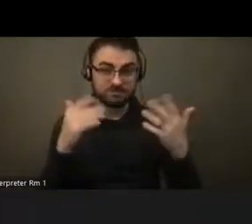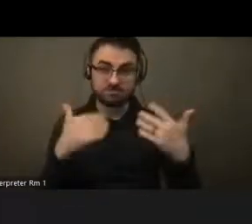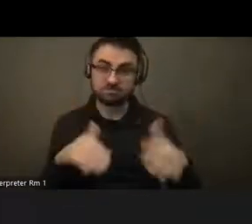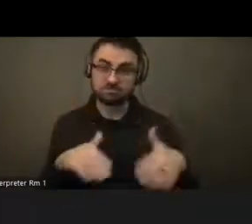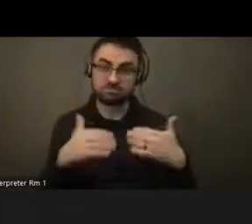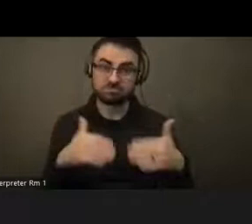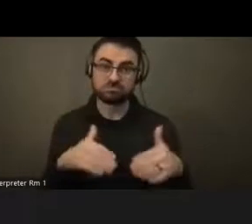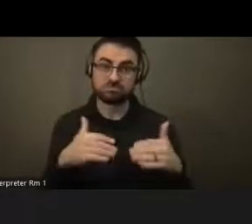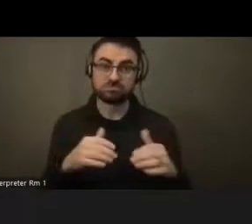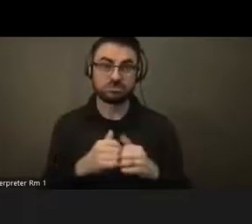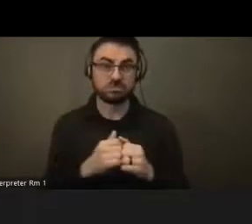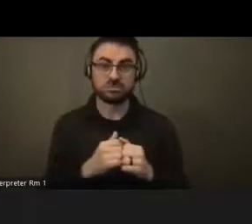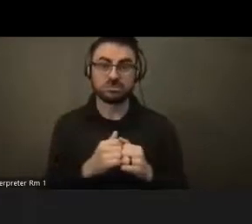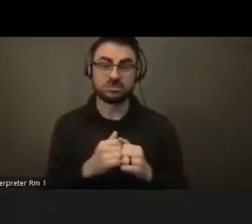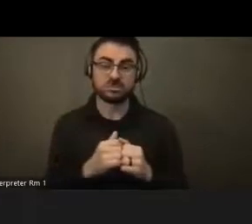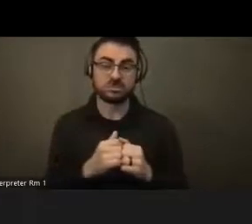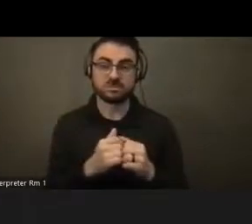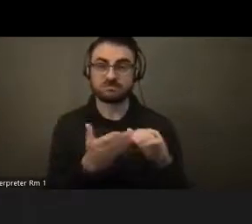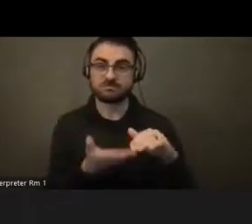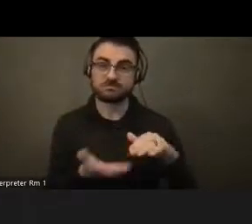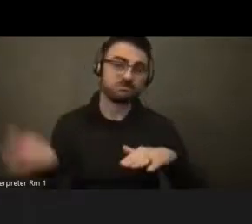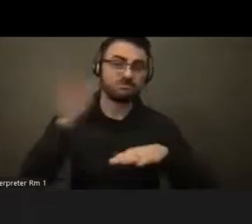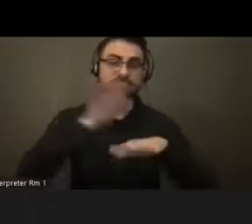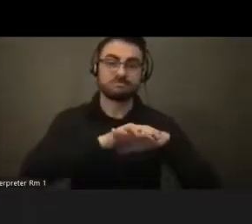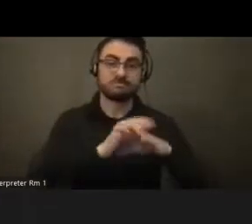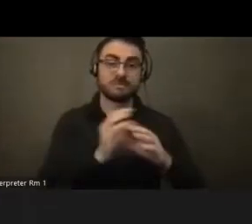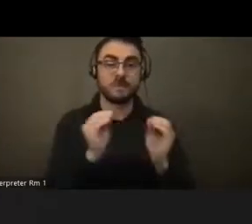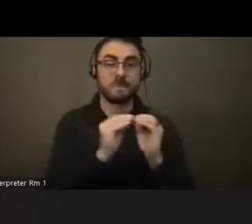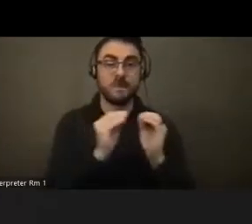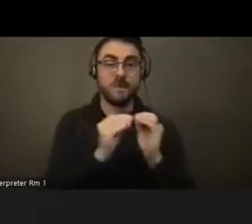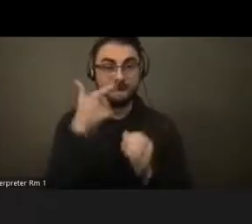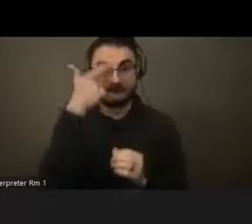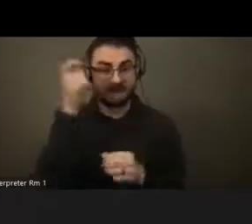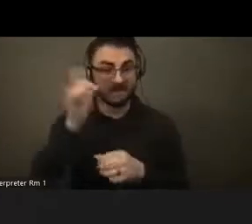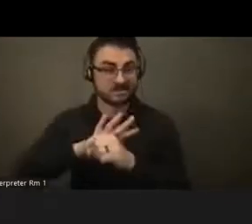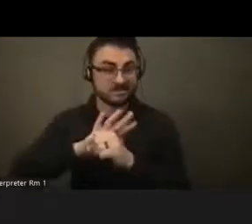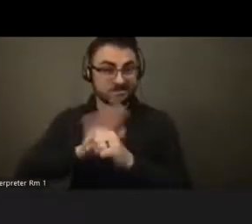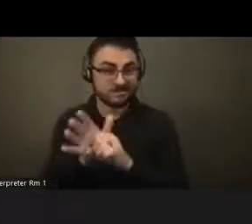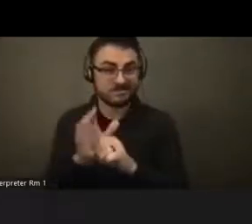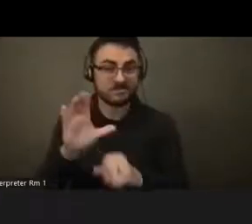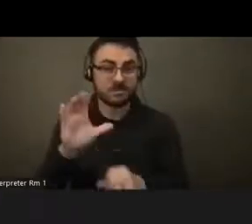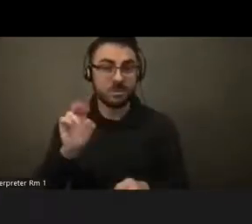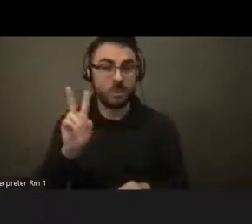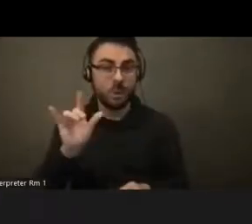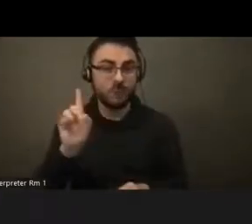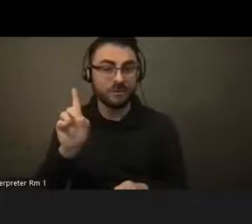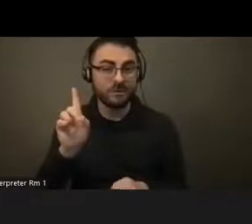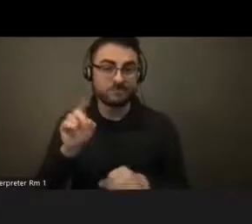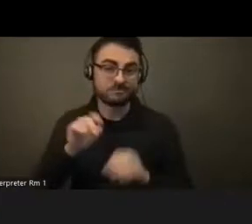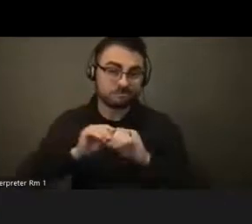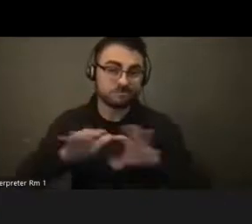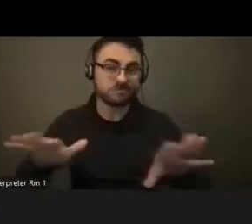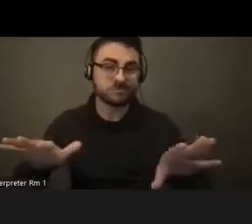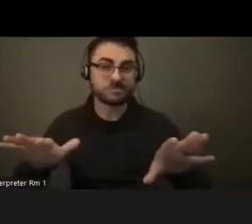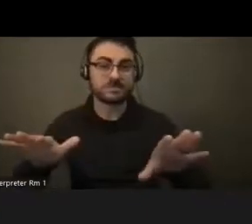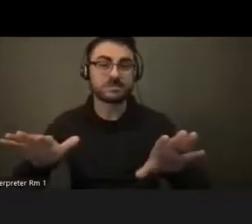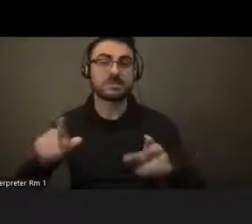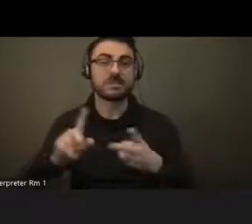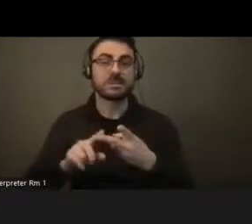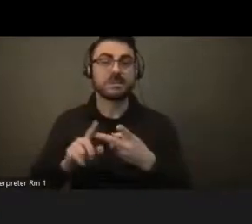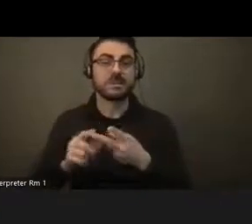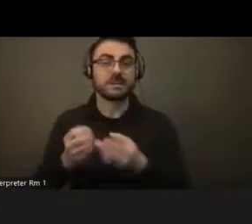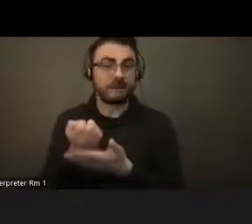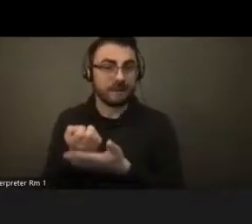exacerbated by the COVID pandemic and the economic impact of that, and a lot more